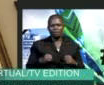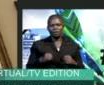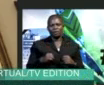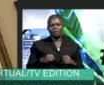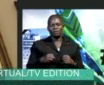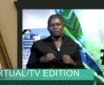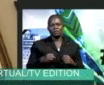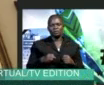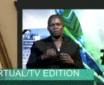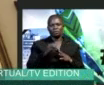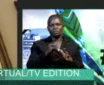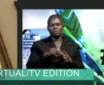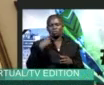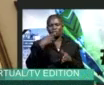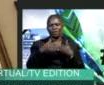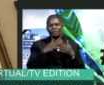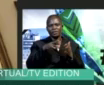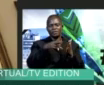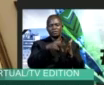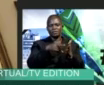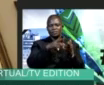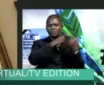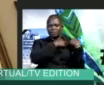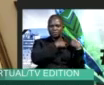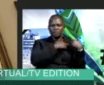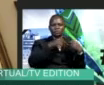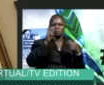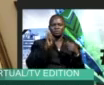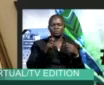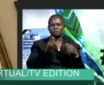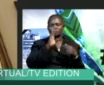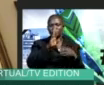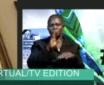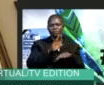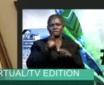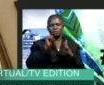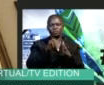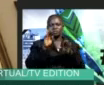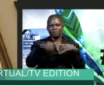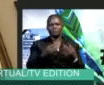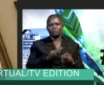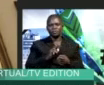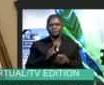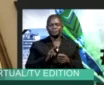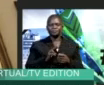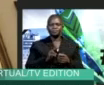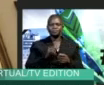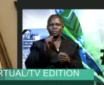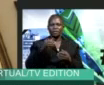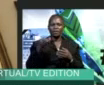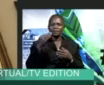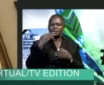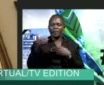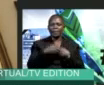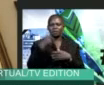it's supposed to be here, or whoever his representative is on this panel, should give us a feedback